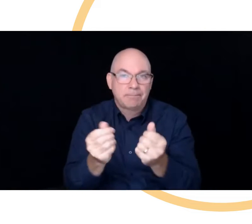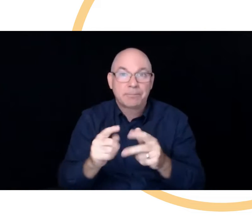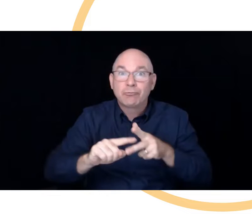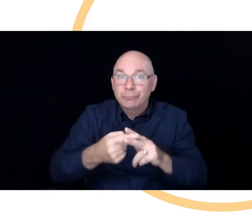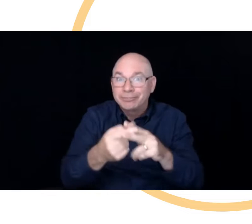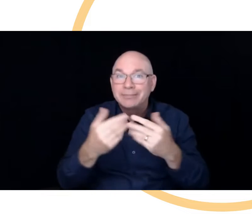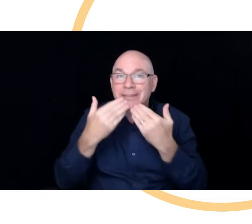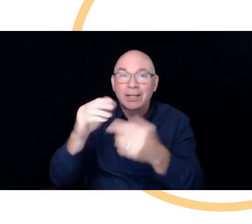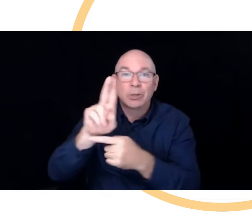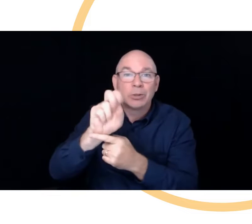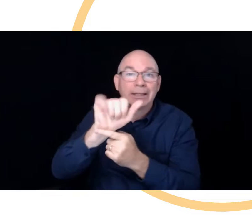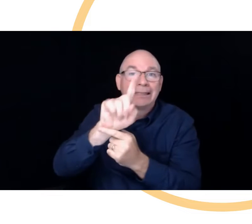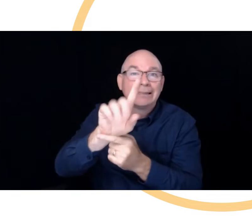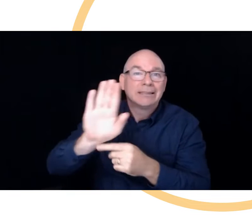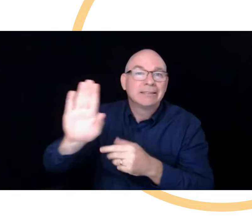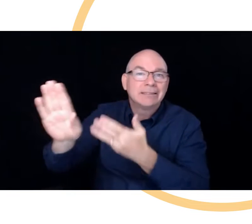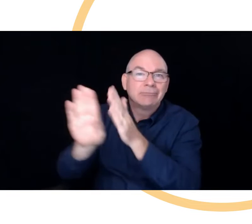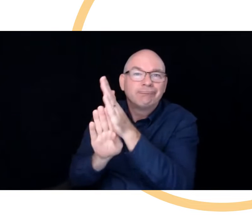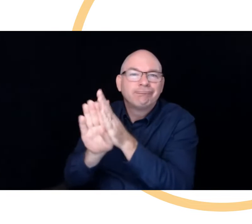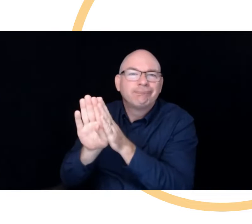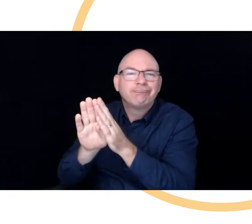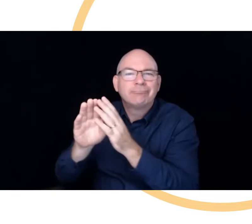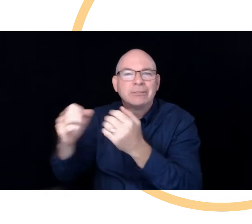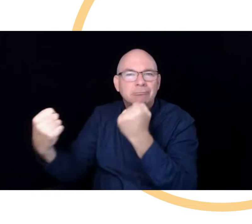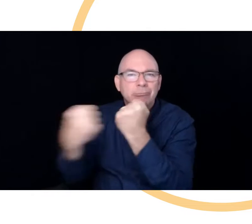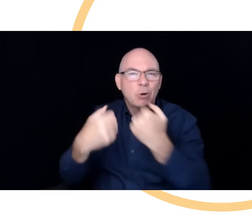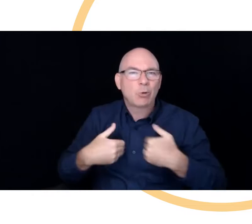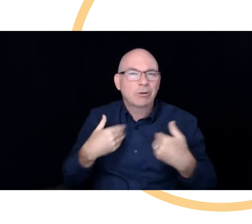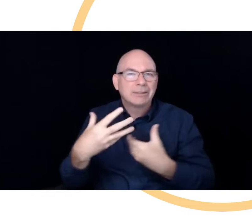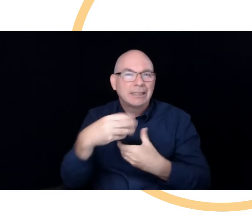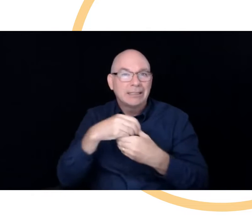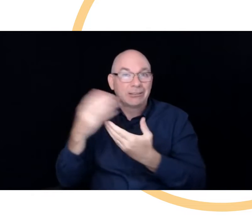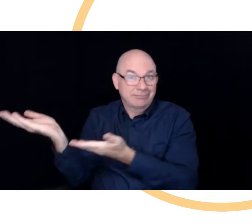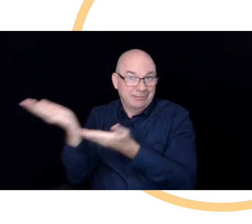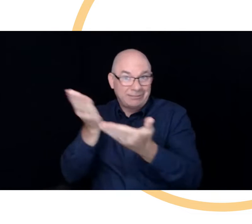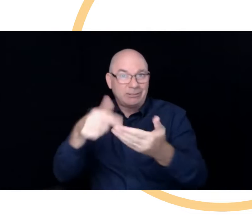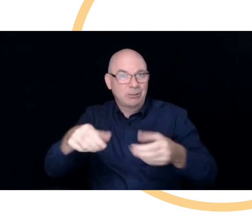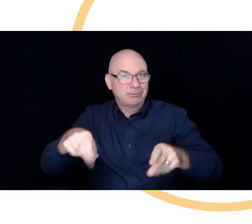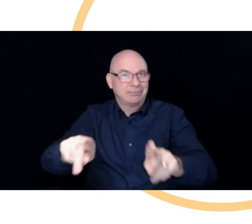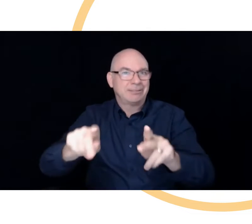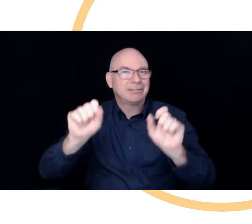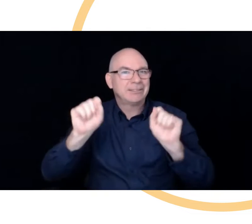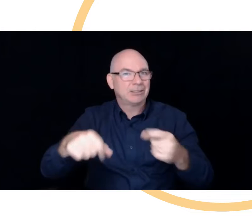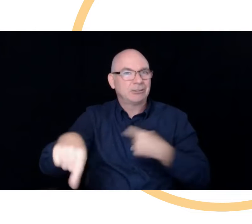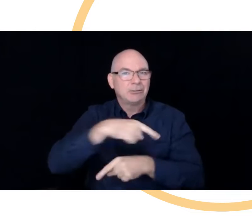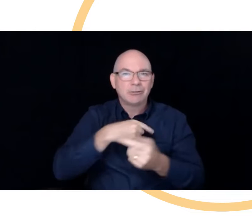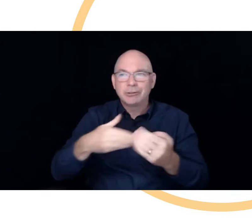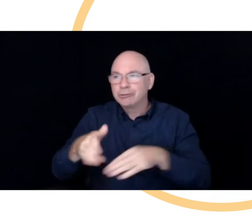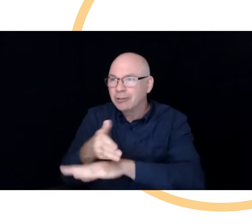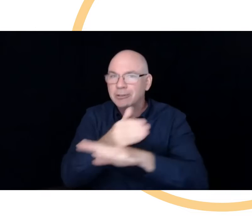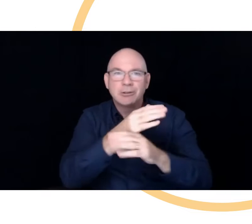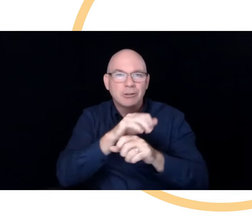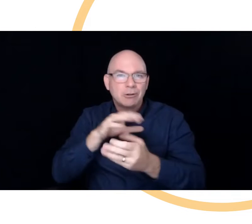USAID's dedication to inclusive development for youth engagement by providing this opportunity to share, learn, and work